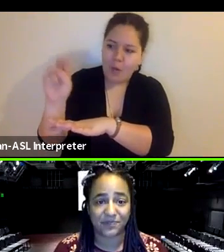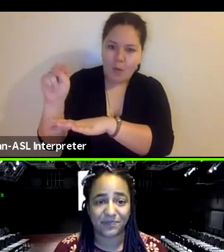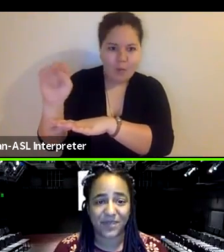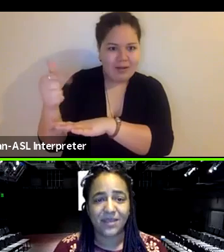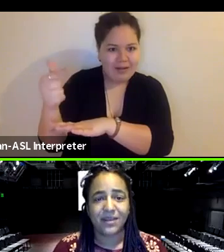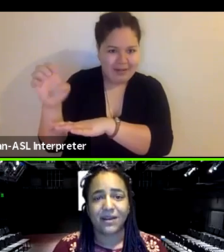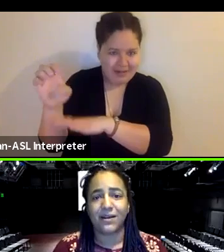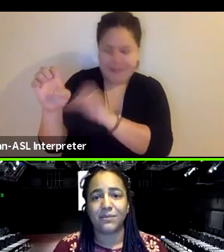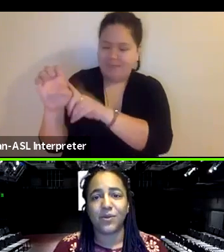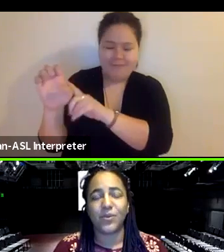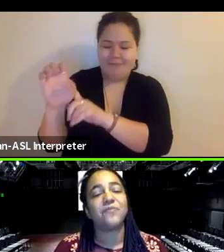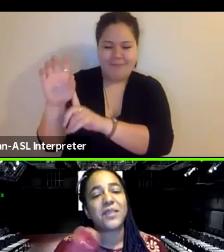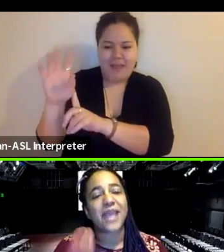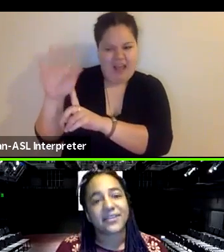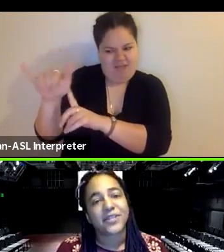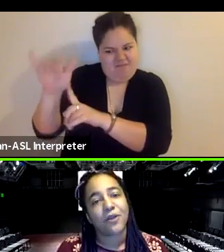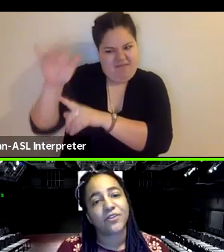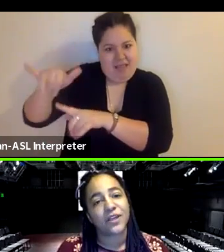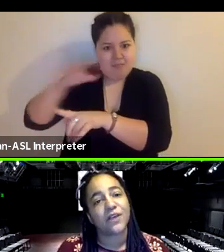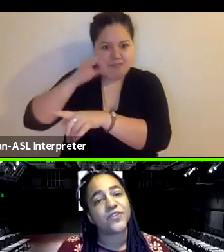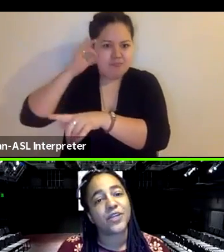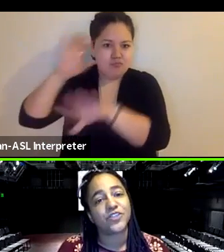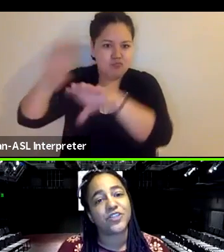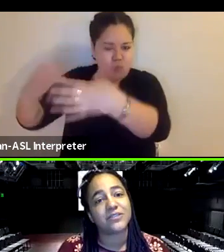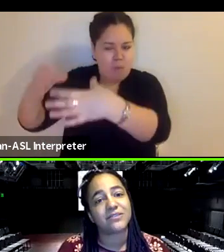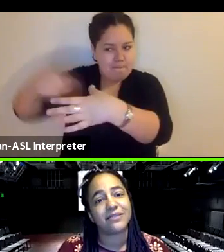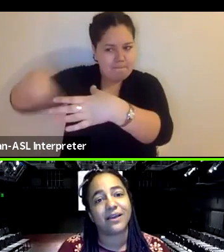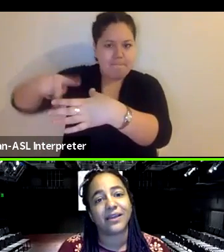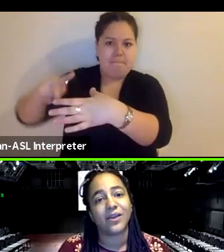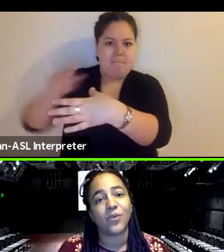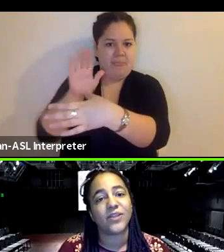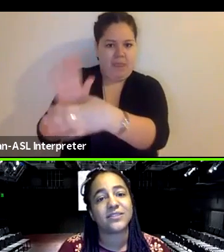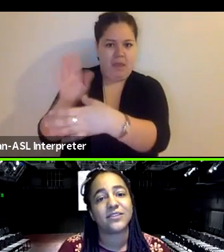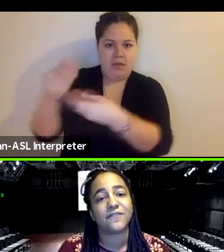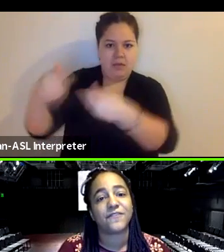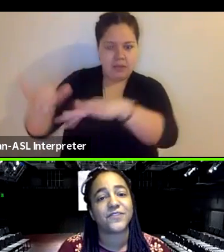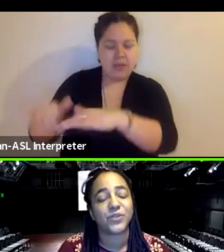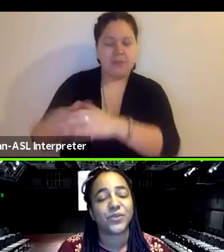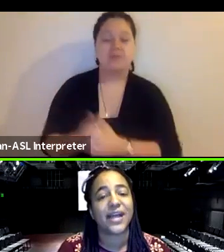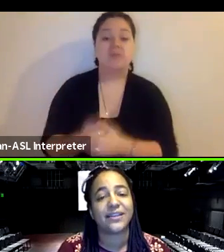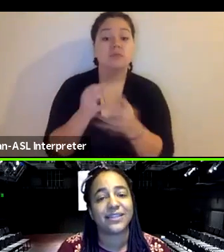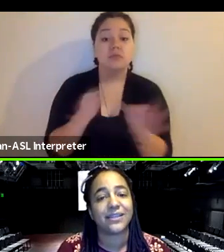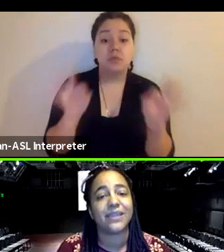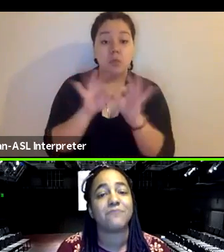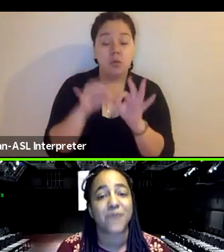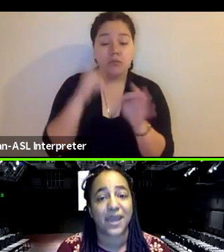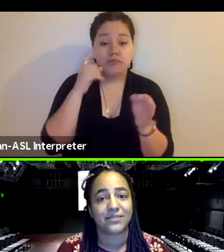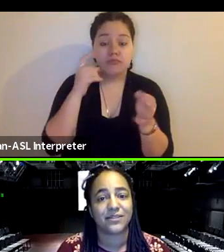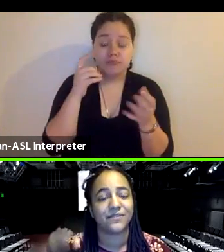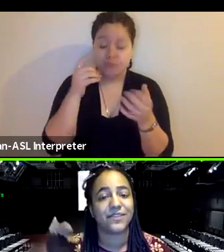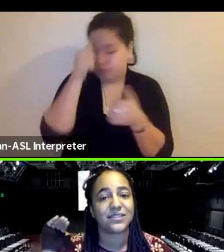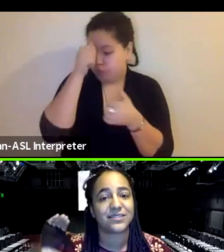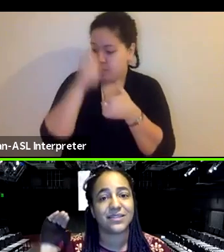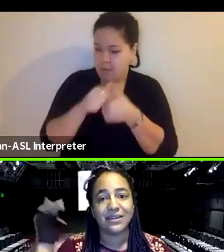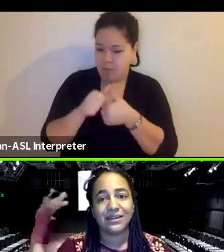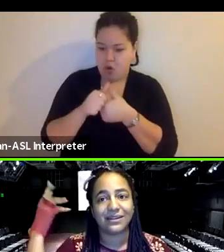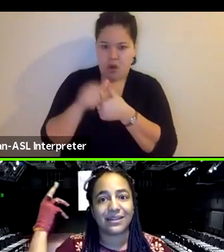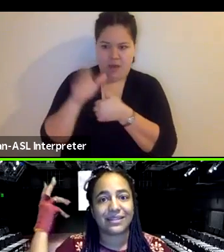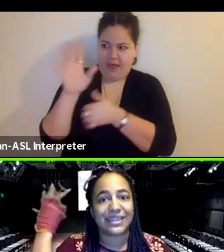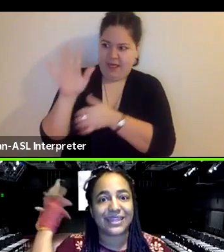peoples. We've been asking ourselves questions like, what is the physical reality and impact of